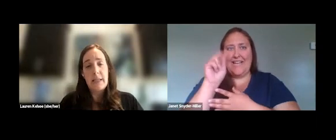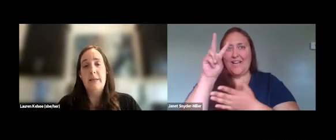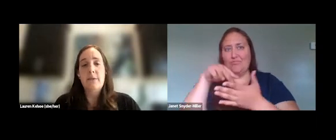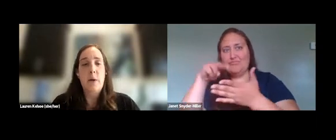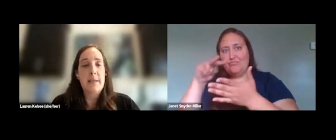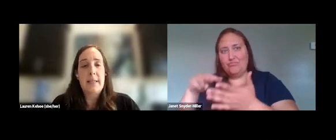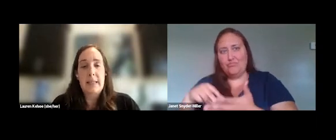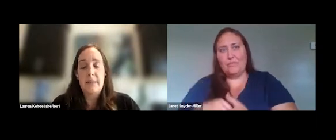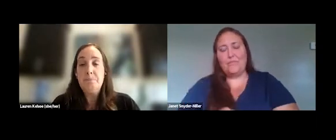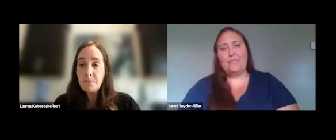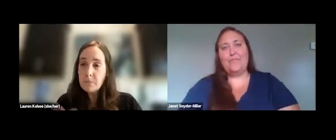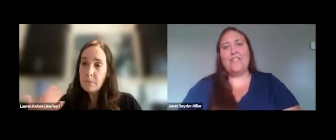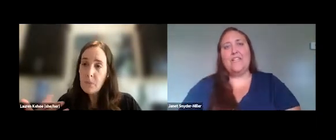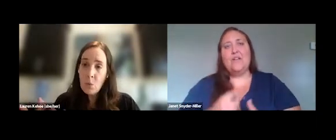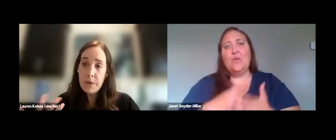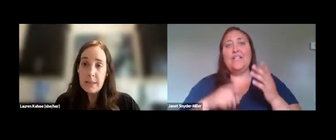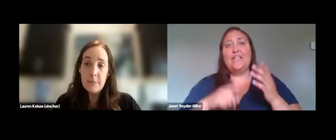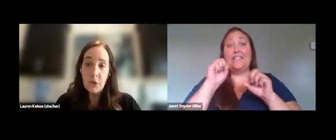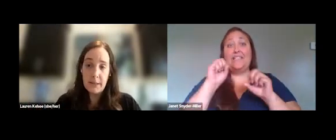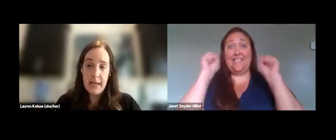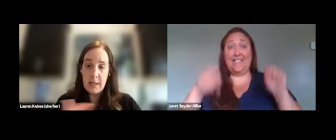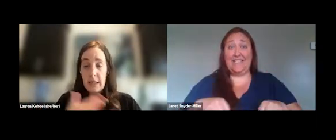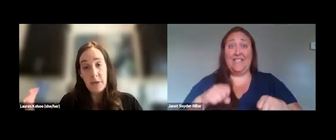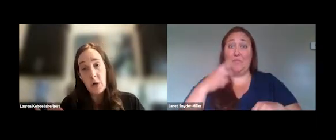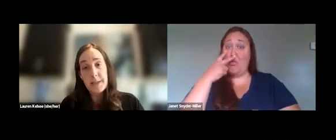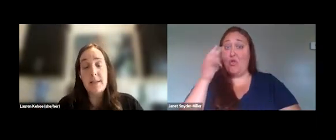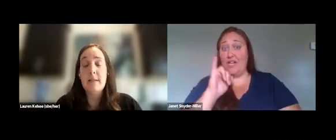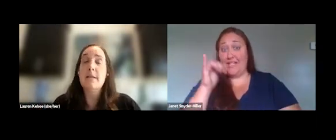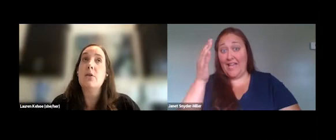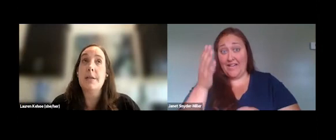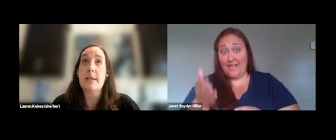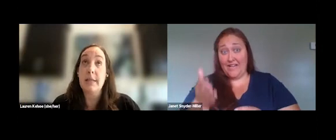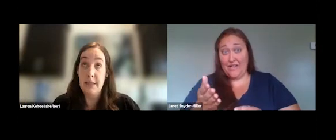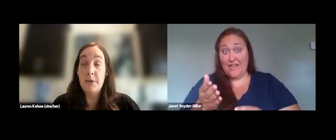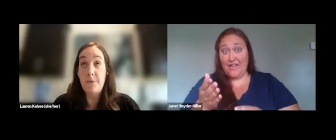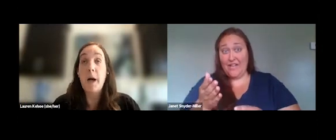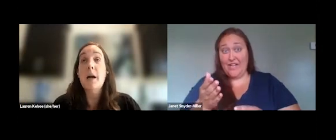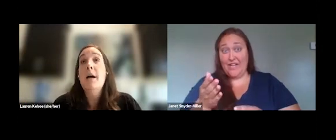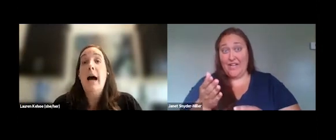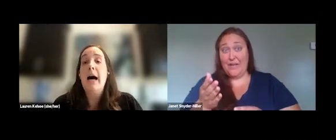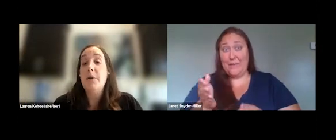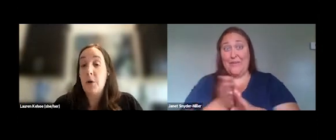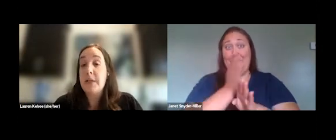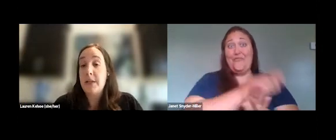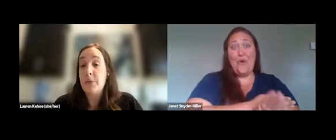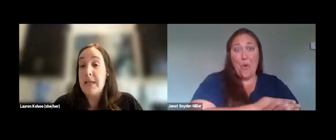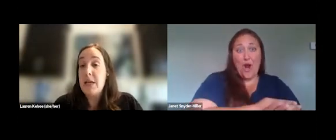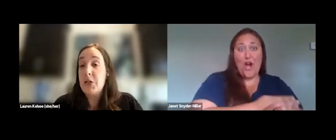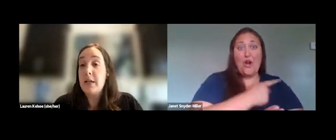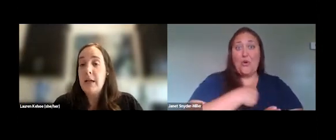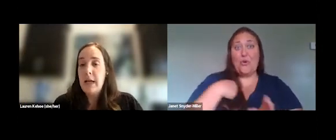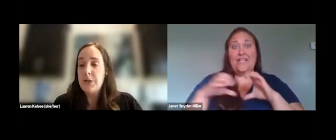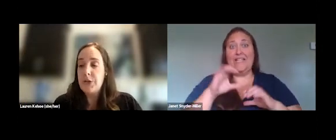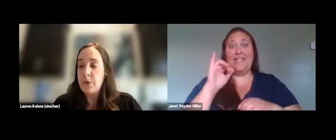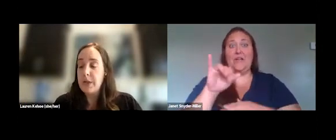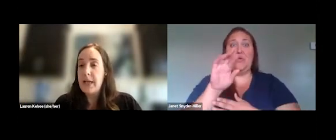of indicative of what the system looked like kind of across the system before we did the